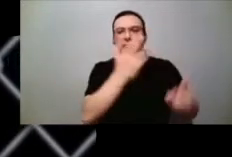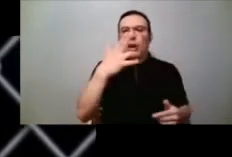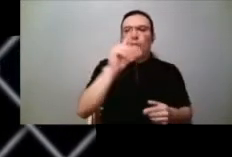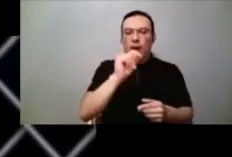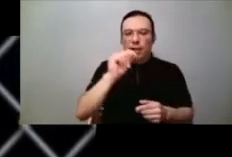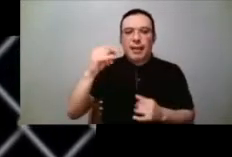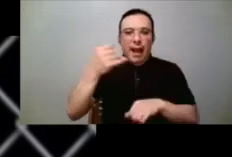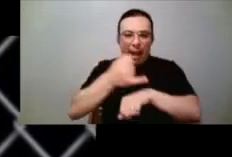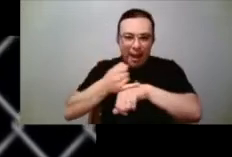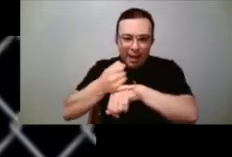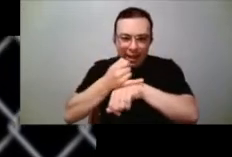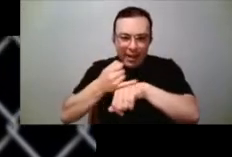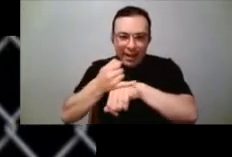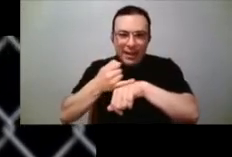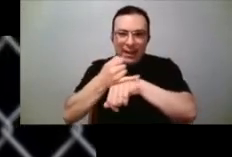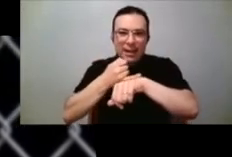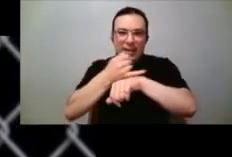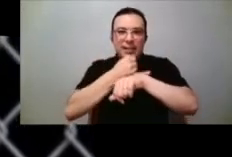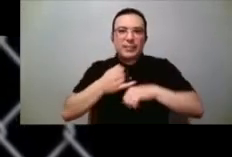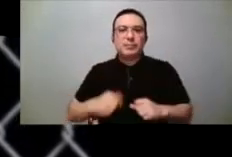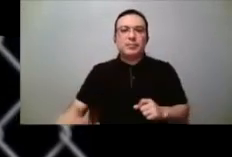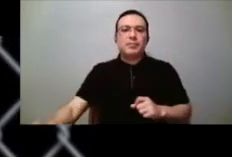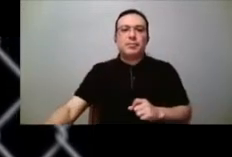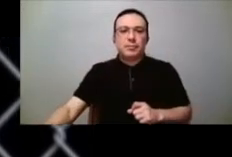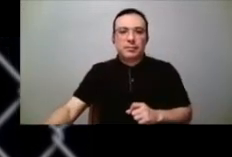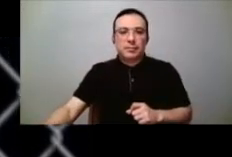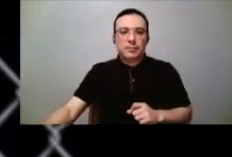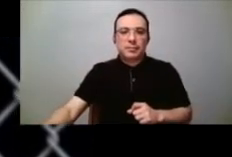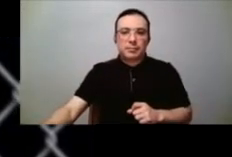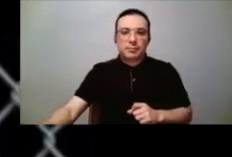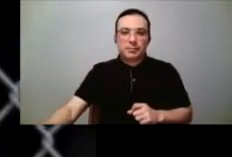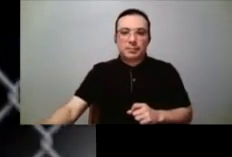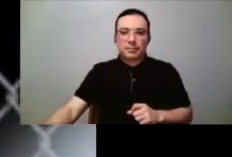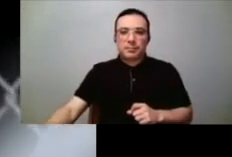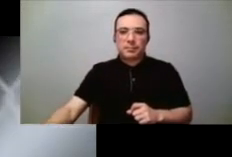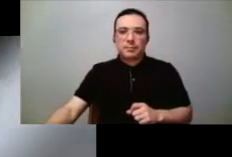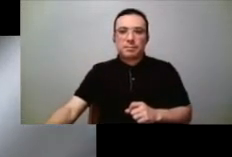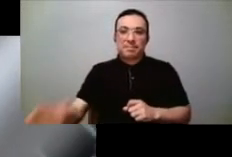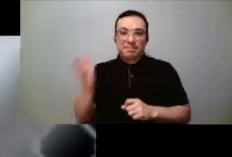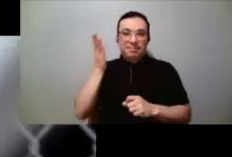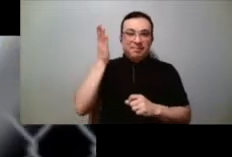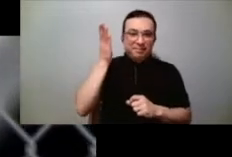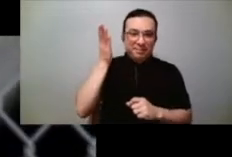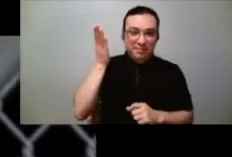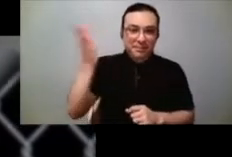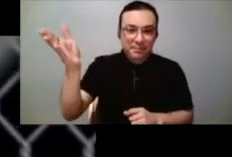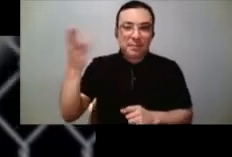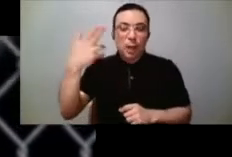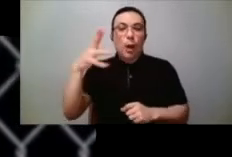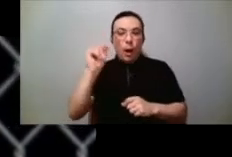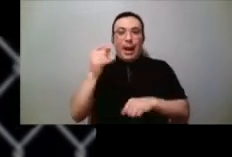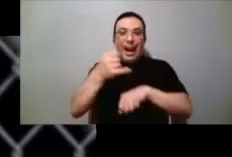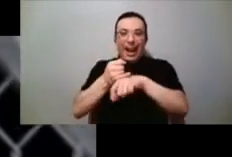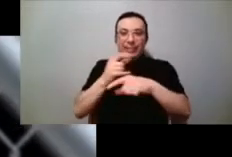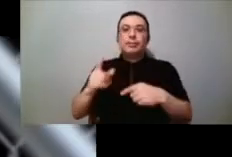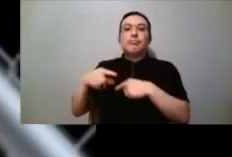Territory of the Sumonoi Nation and Long Island sound and run by the Department of Corrections since 1868, Heart Island remains the largest mass